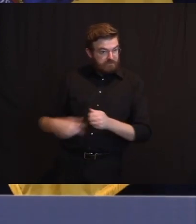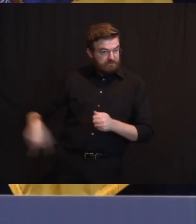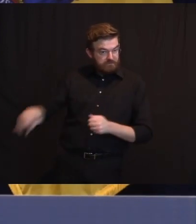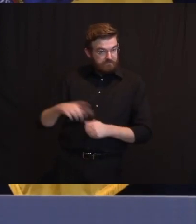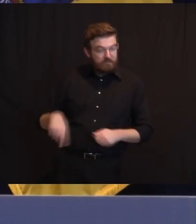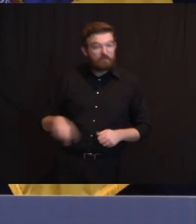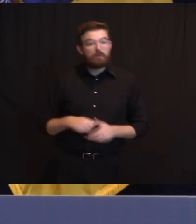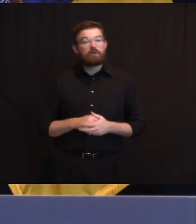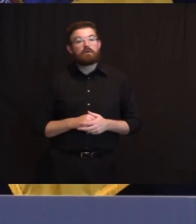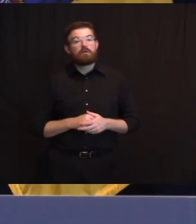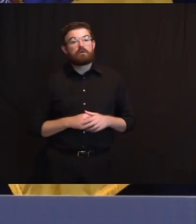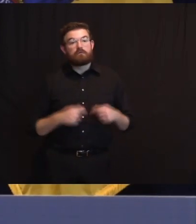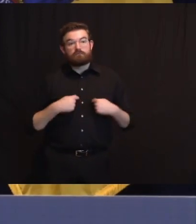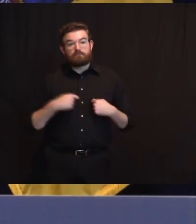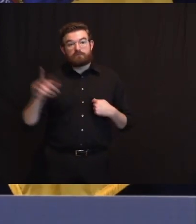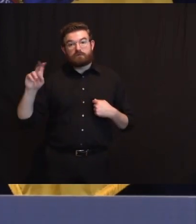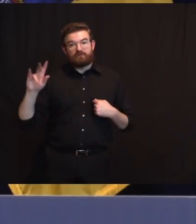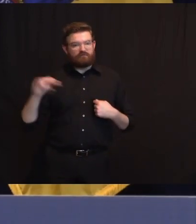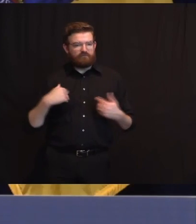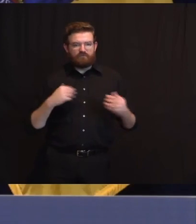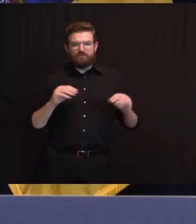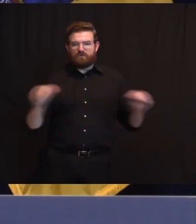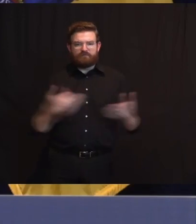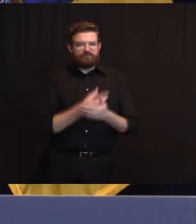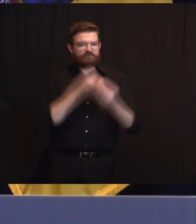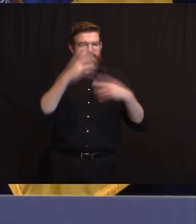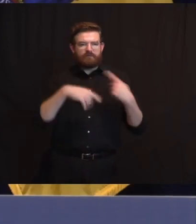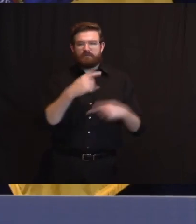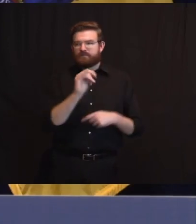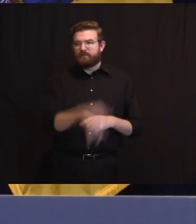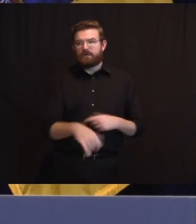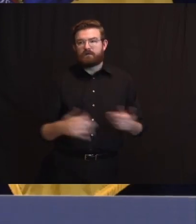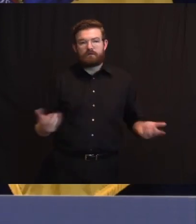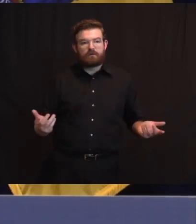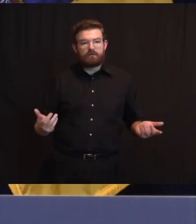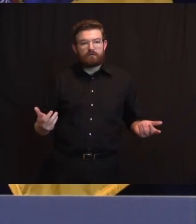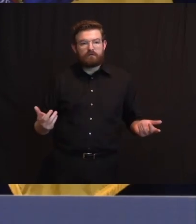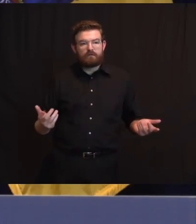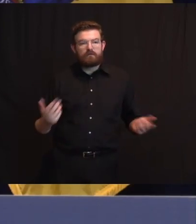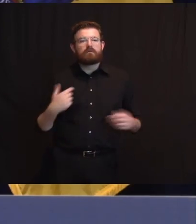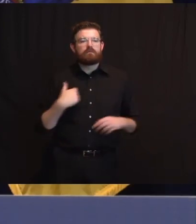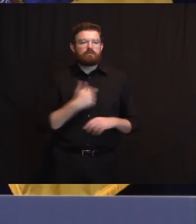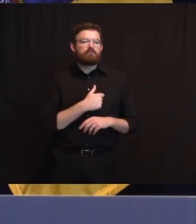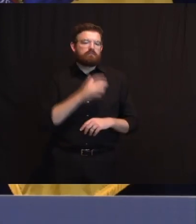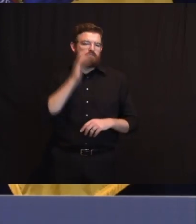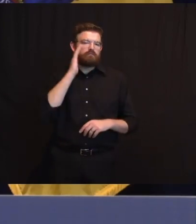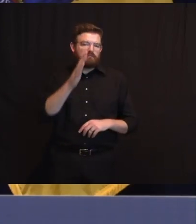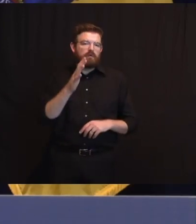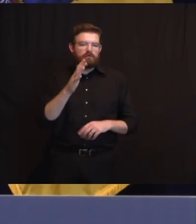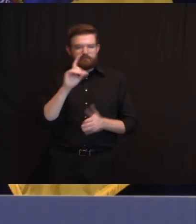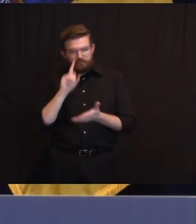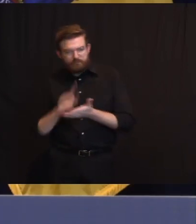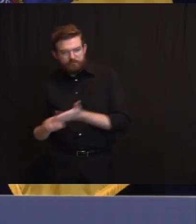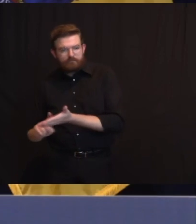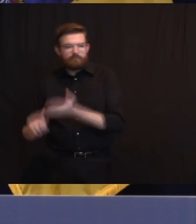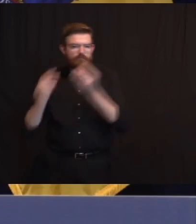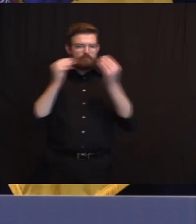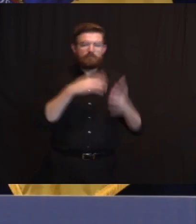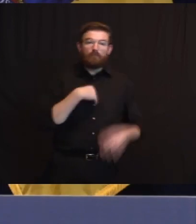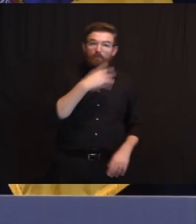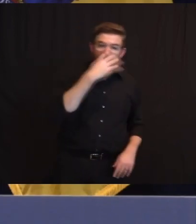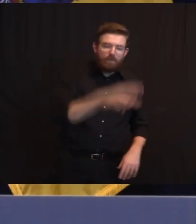new to offer on this. I think the best plan, and again, we take it seriously, and we will follow up. Dan, make sure we follow up. Charlie, that was not a conscious effort to not follow